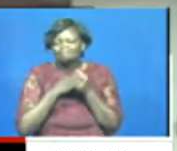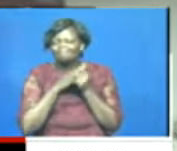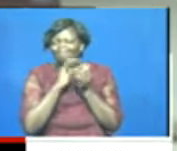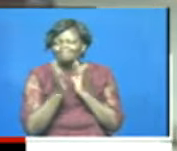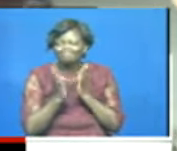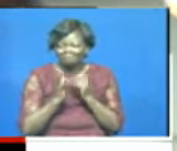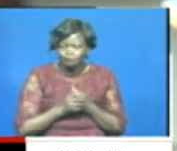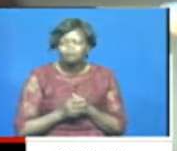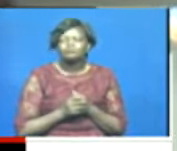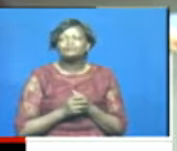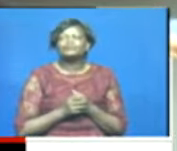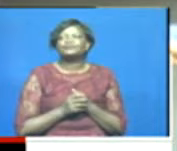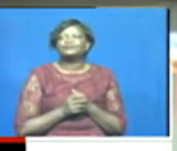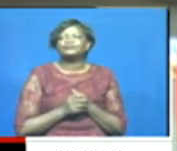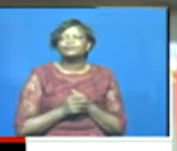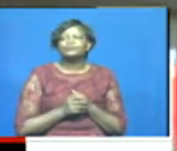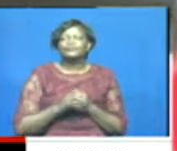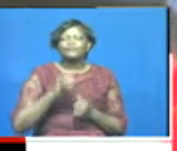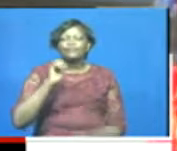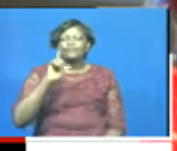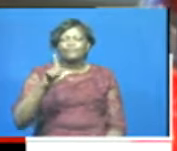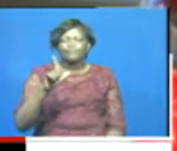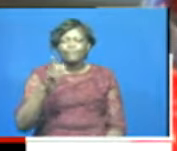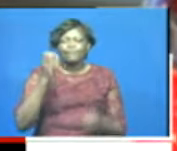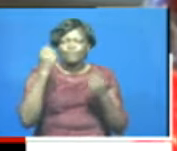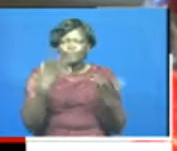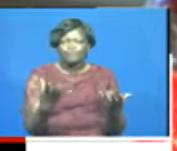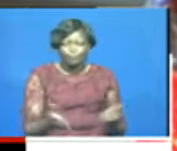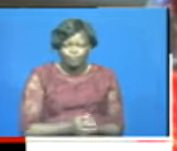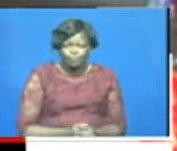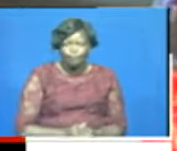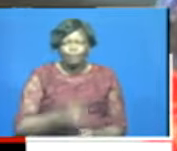159.53 Kenya shillings. The diesel will be retailing at